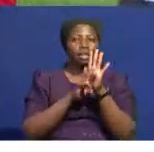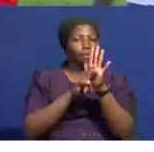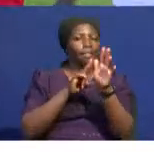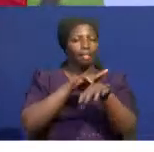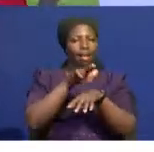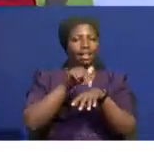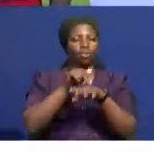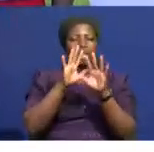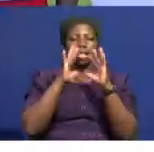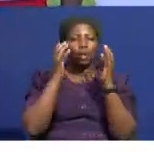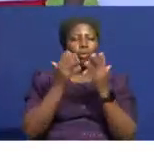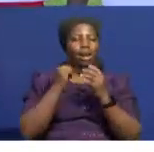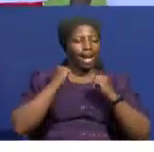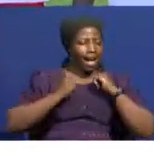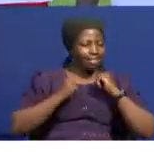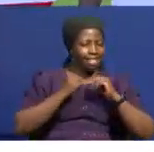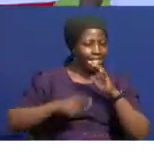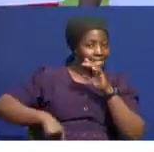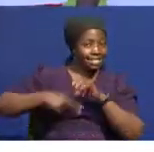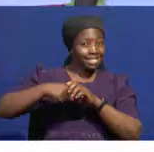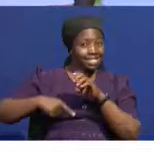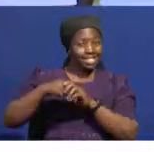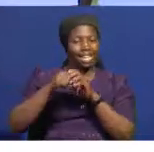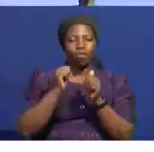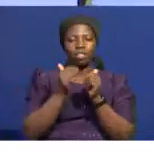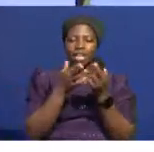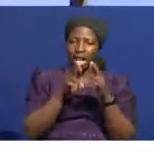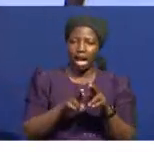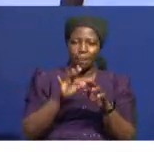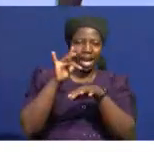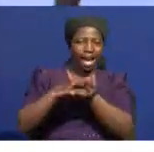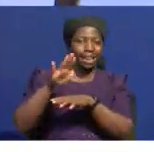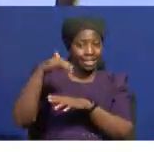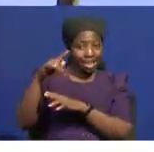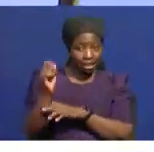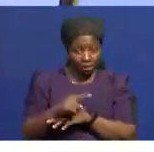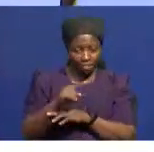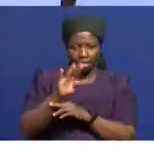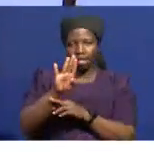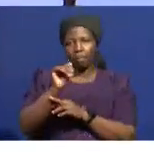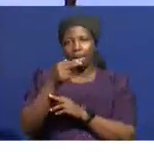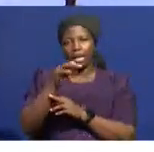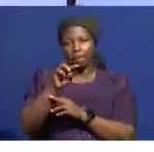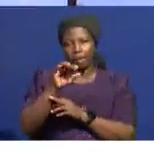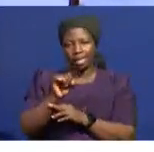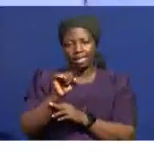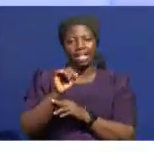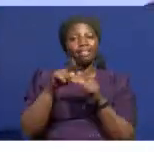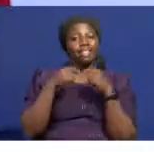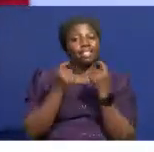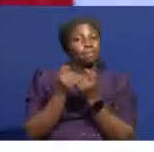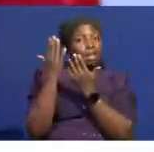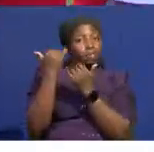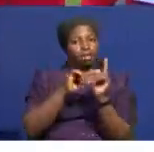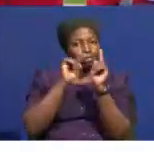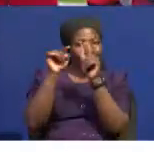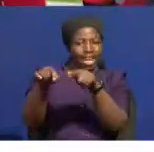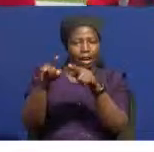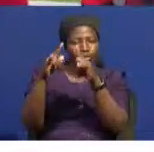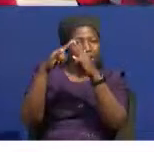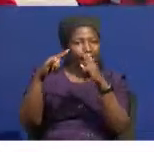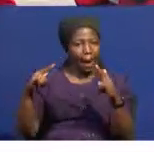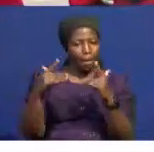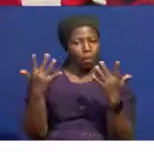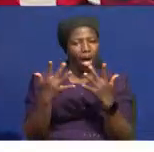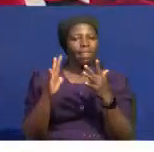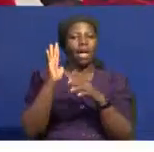Athletics Relays that are penciled early next month in Bahamas. The team is expected to get into residential camp where they'll be polishing